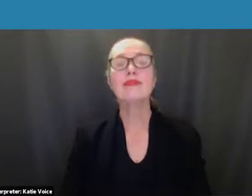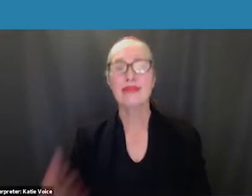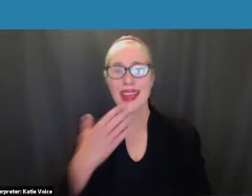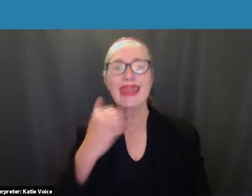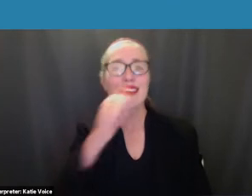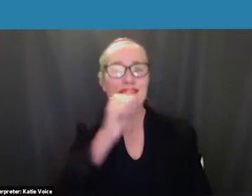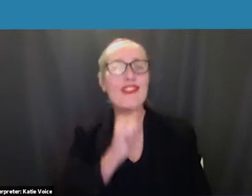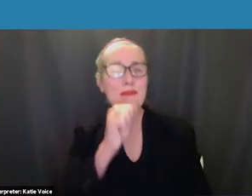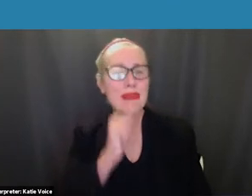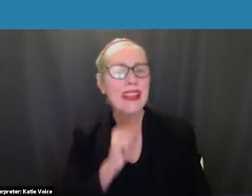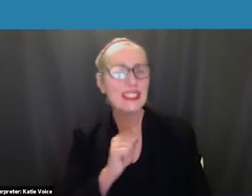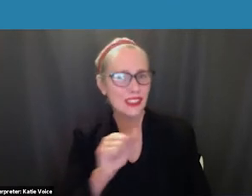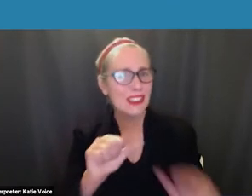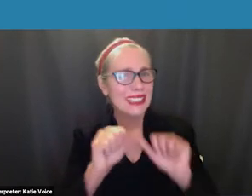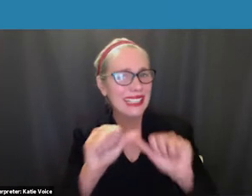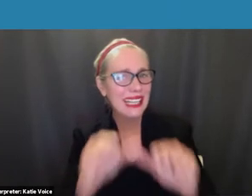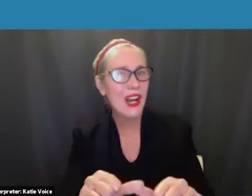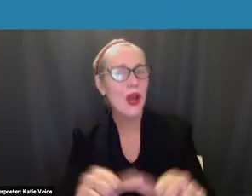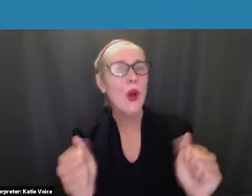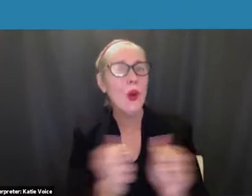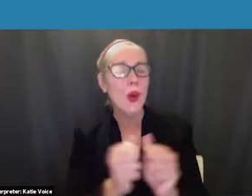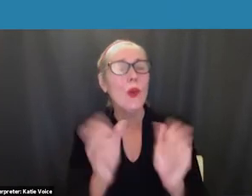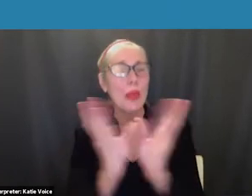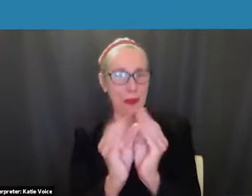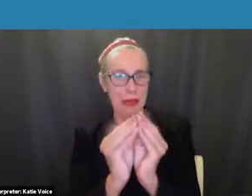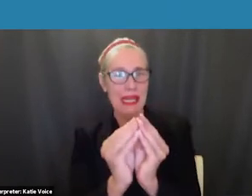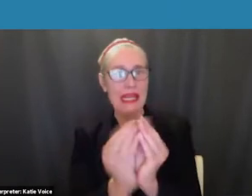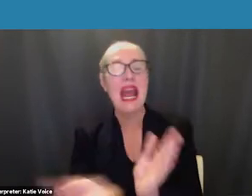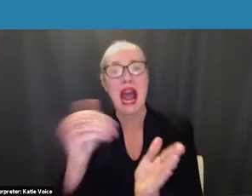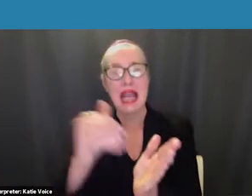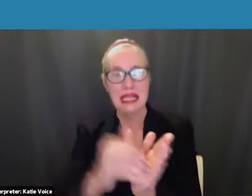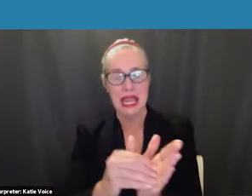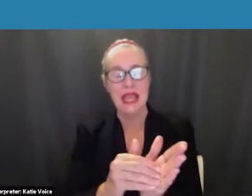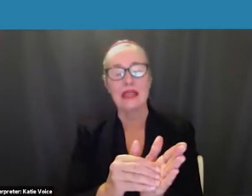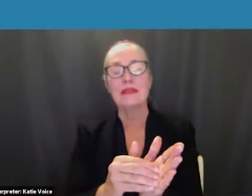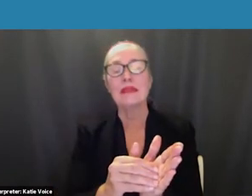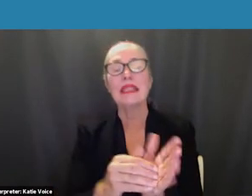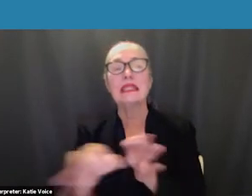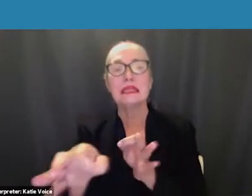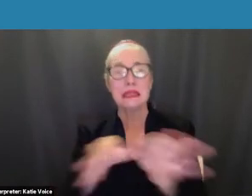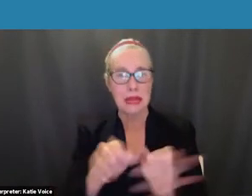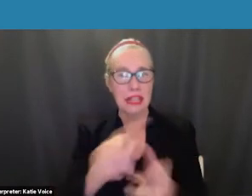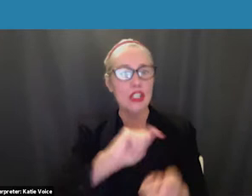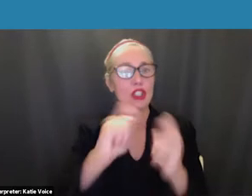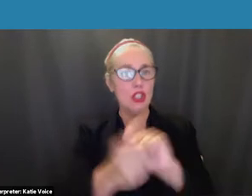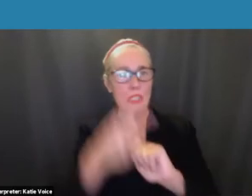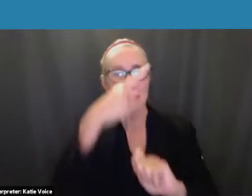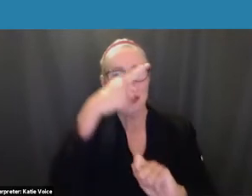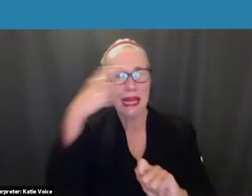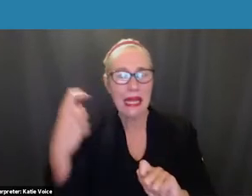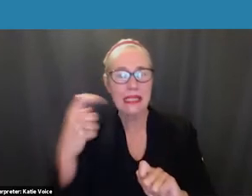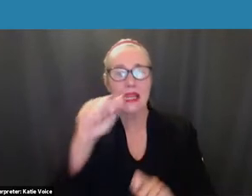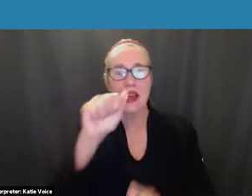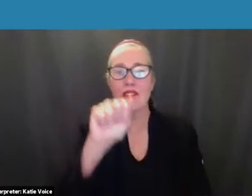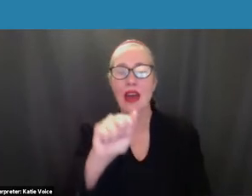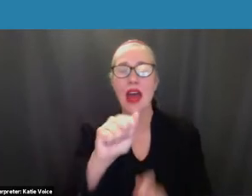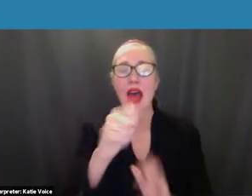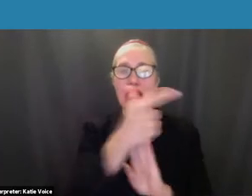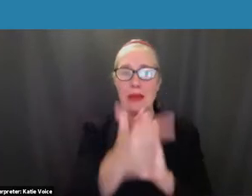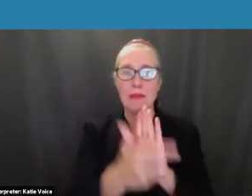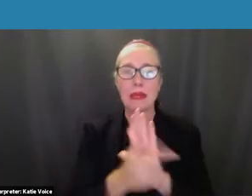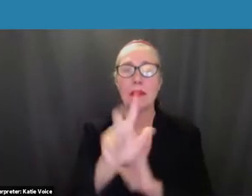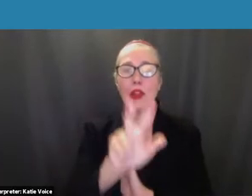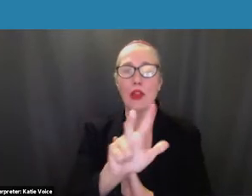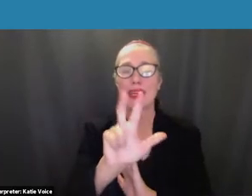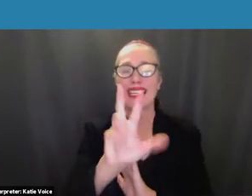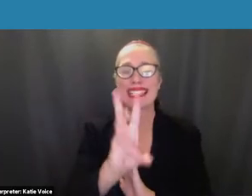patience we'll continue now with the meeting i want to review again the changes that are a result of assembly bill 361 with regard